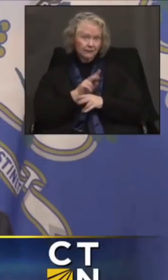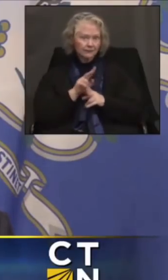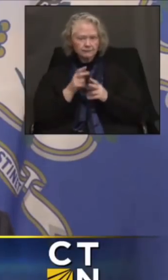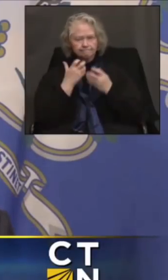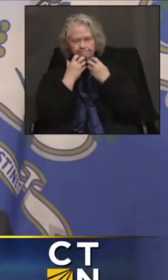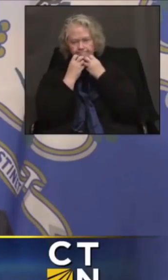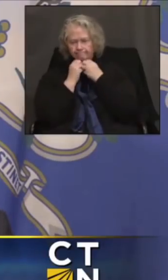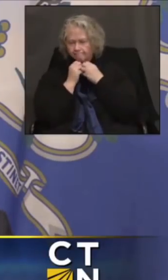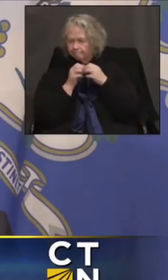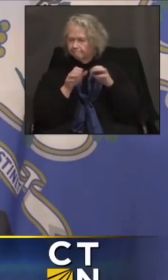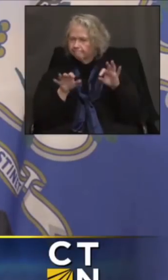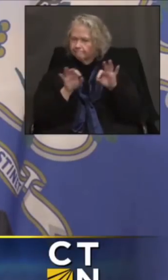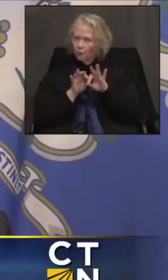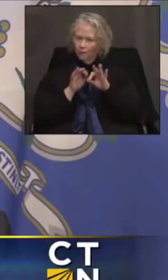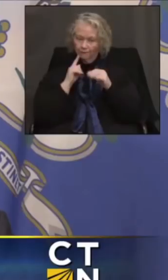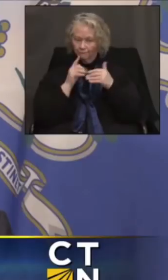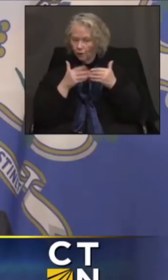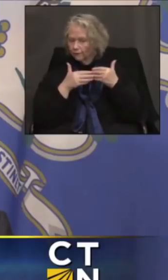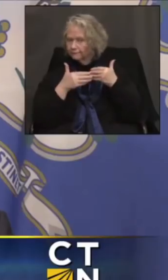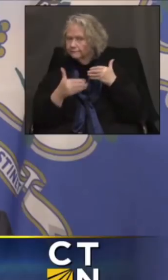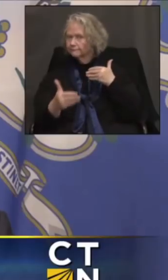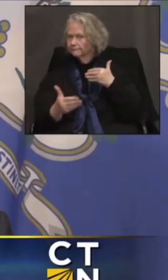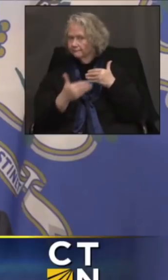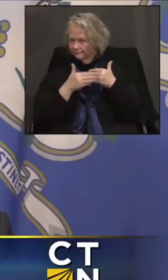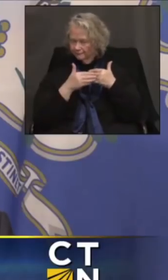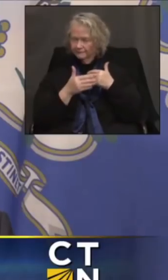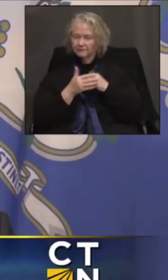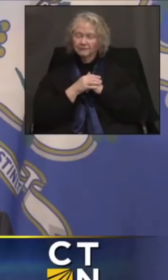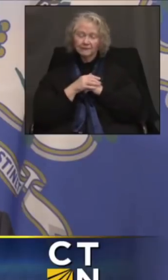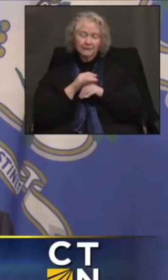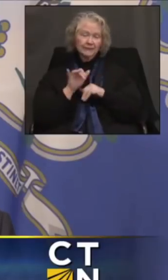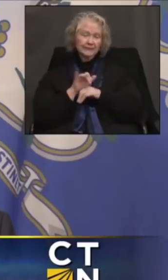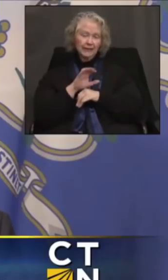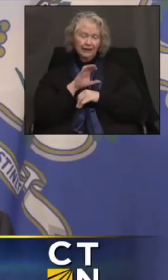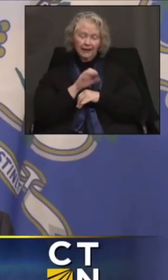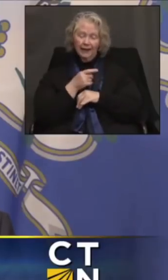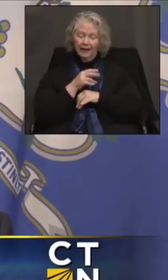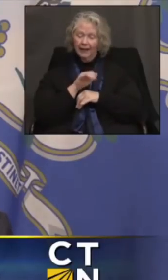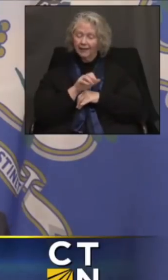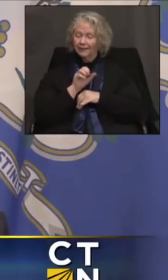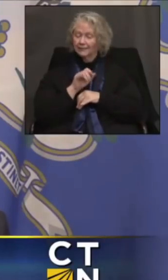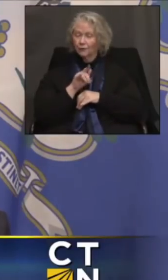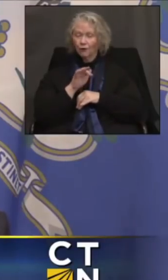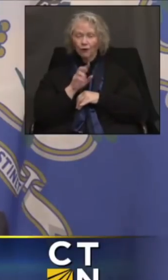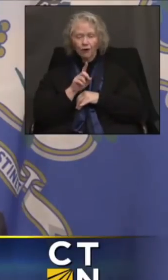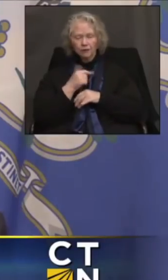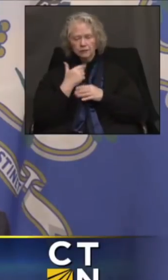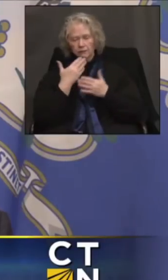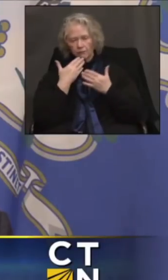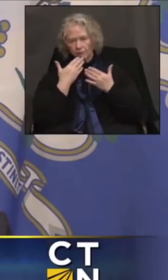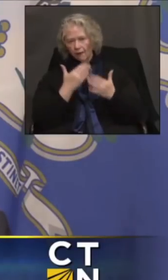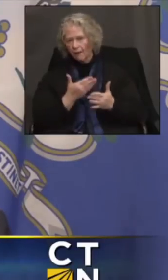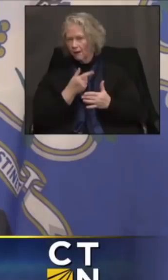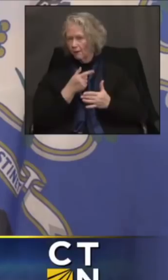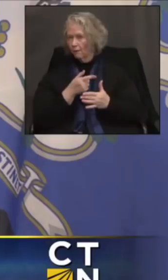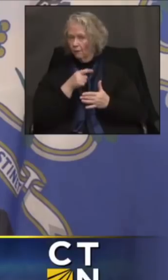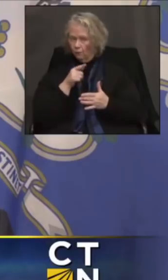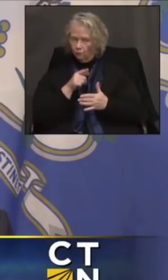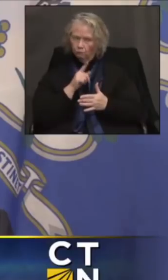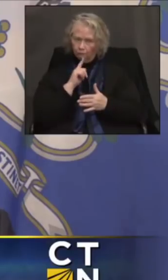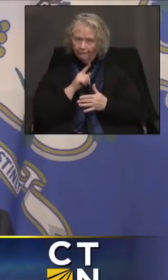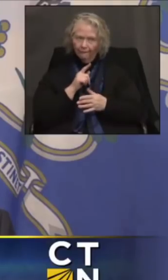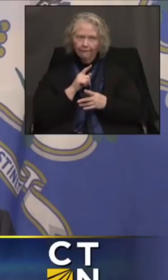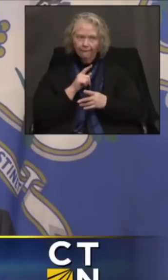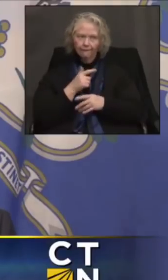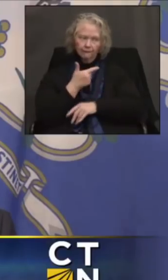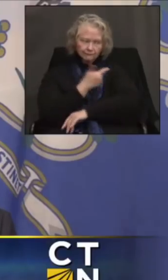we move through the next few months. And Kathy Szilard over at Stamford Hospital, thank you. You're the ones actually getting the jabs in the